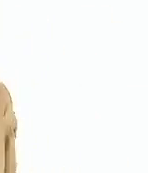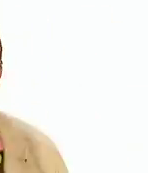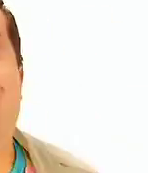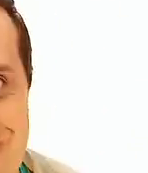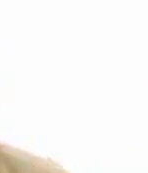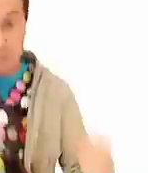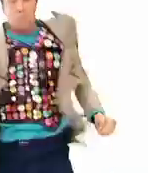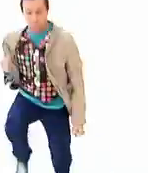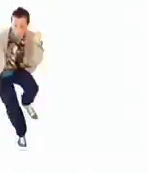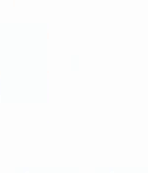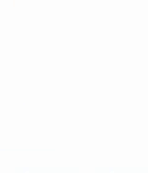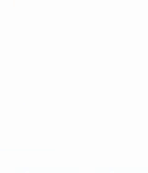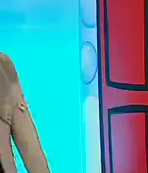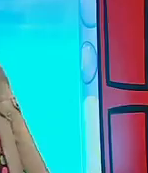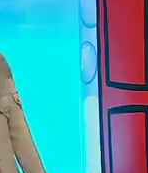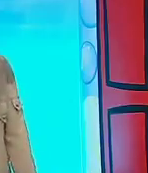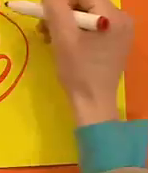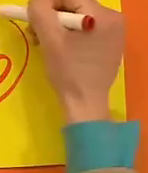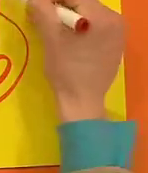Meet me, Mr. Maker.